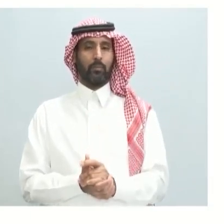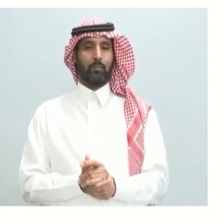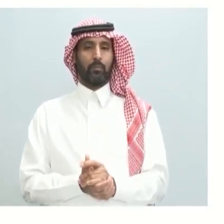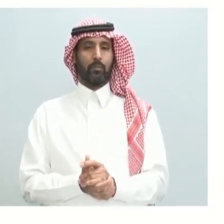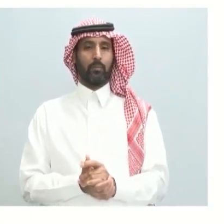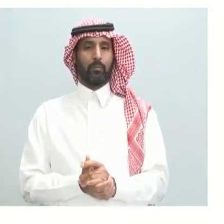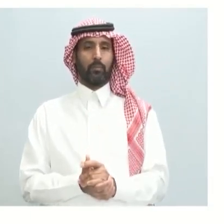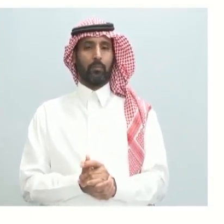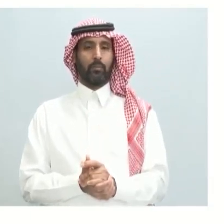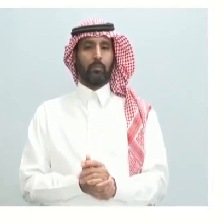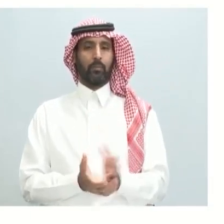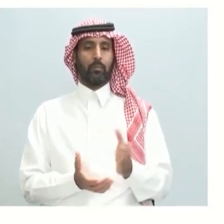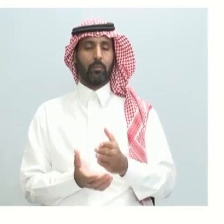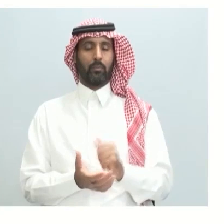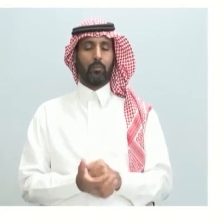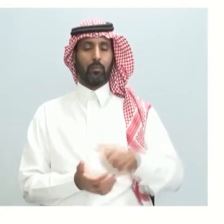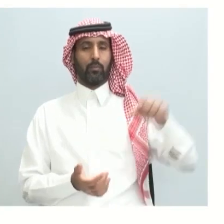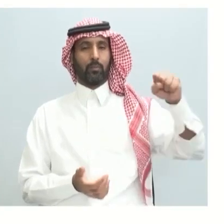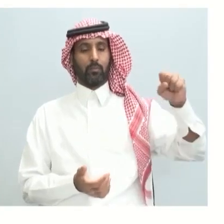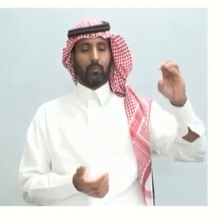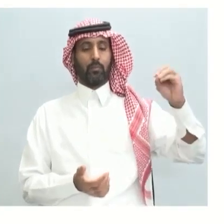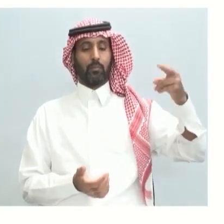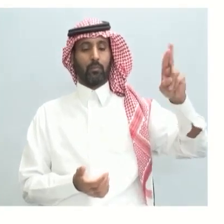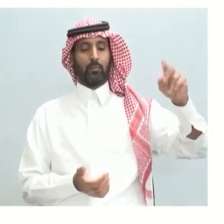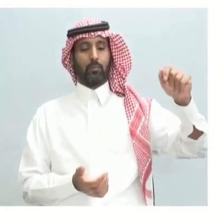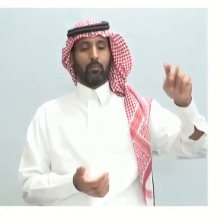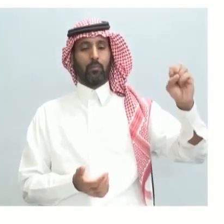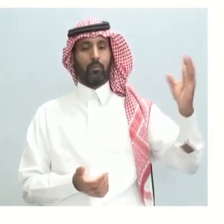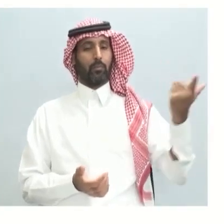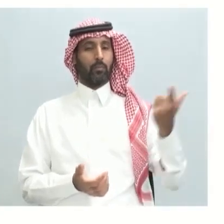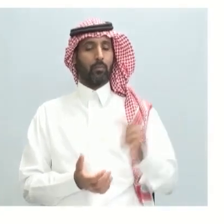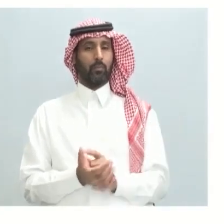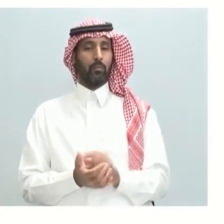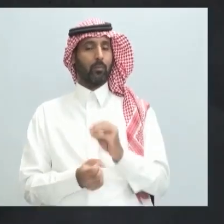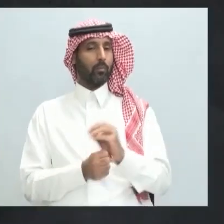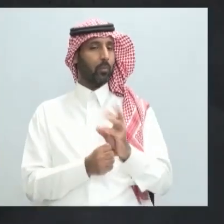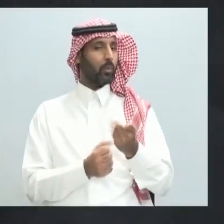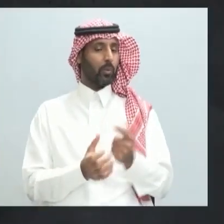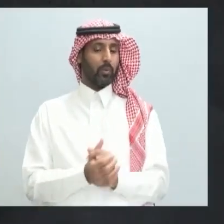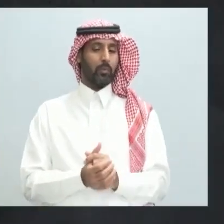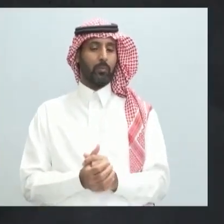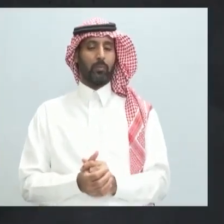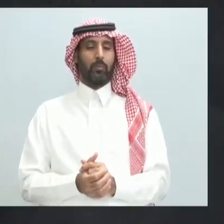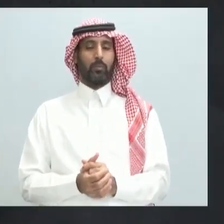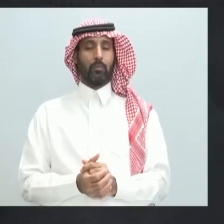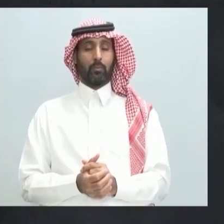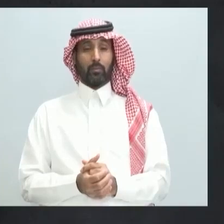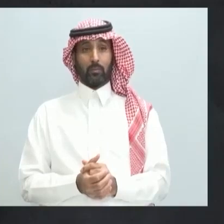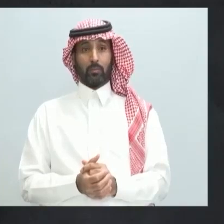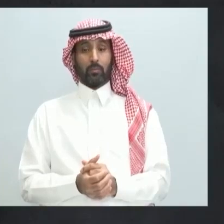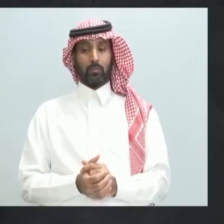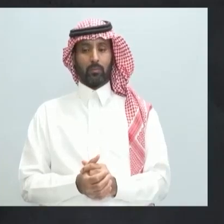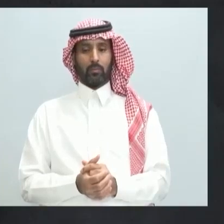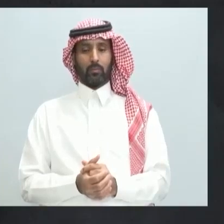is missing. Then R-O, then the letter is missing. Can you tell what this word